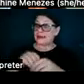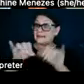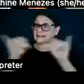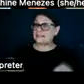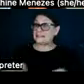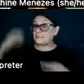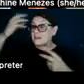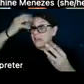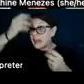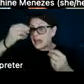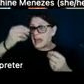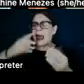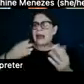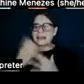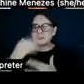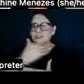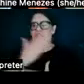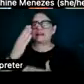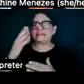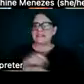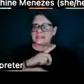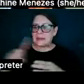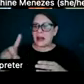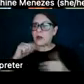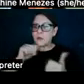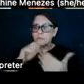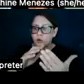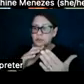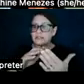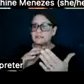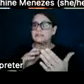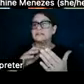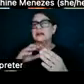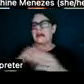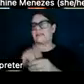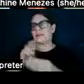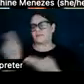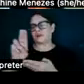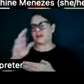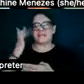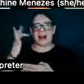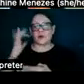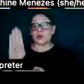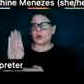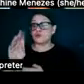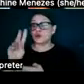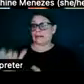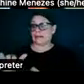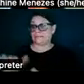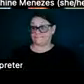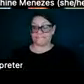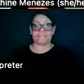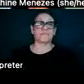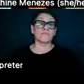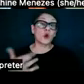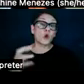and interdisciplinary approaches in the Energy and Resources Group at University of California, Berkeley. Grace